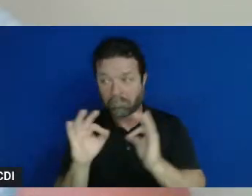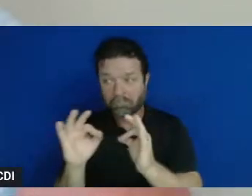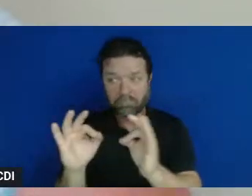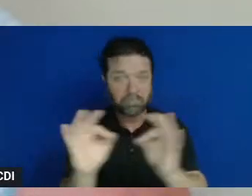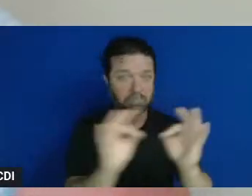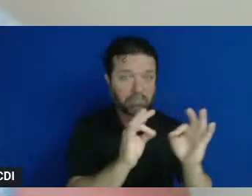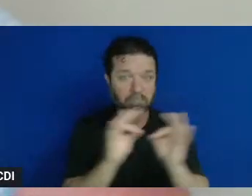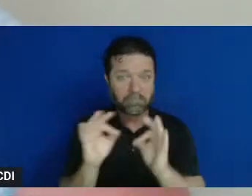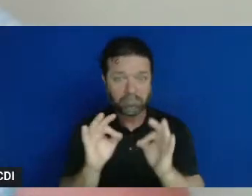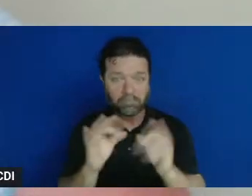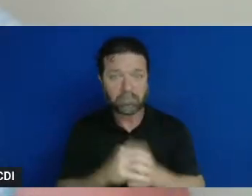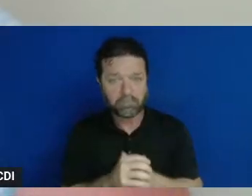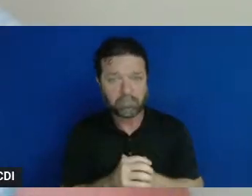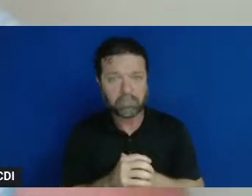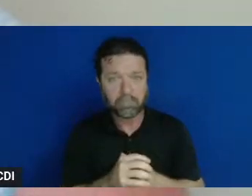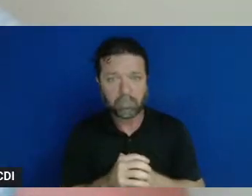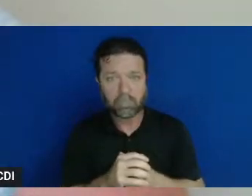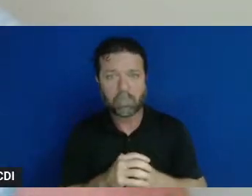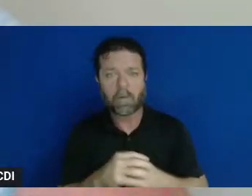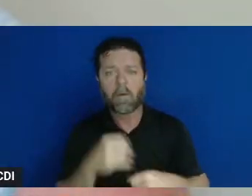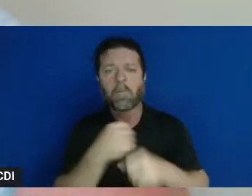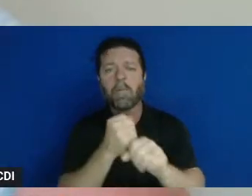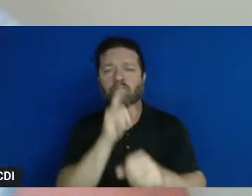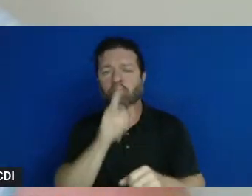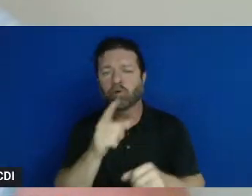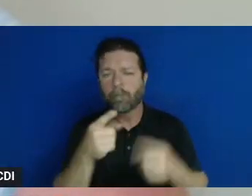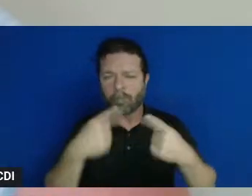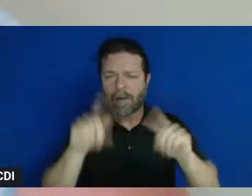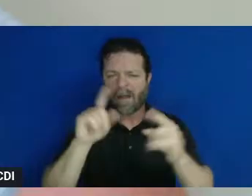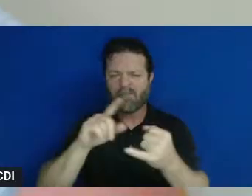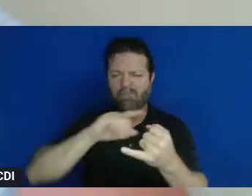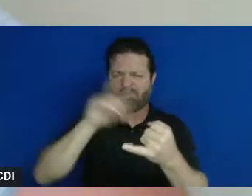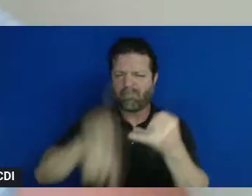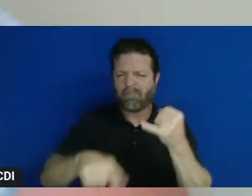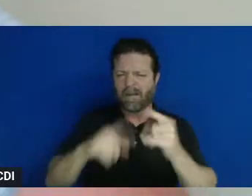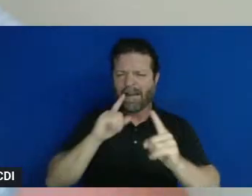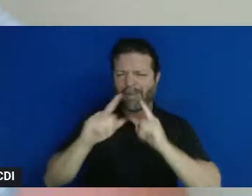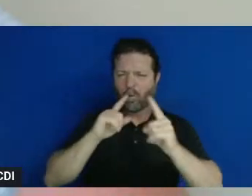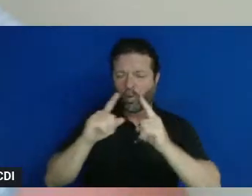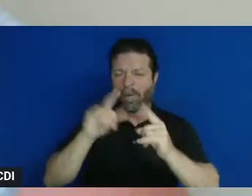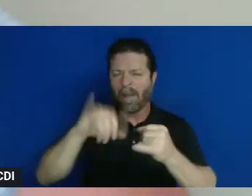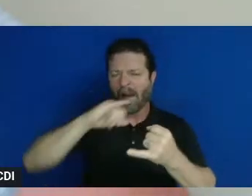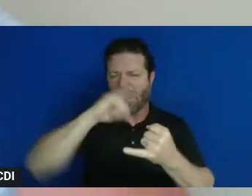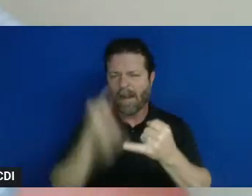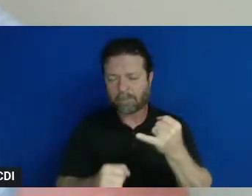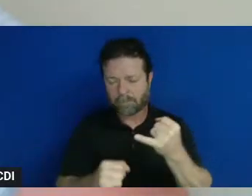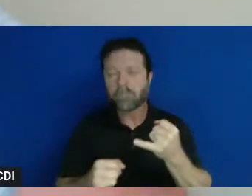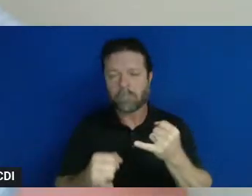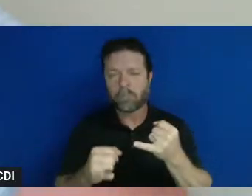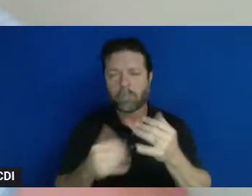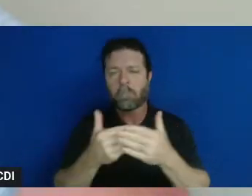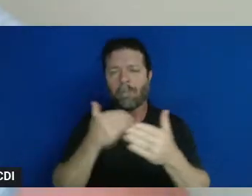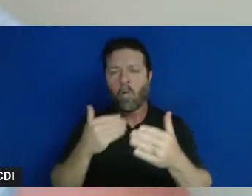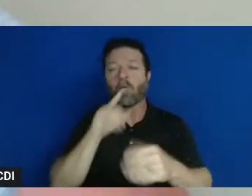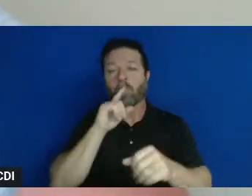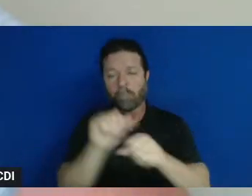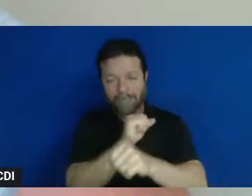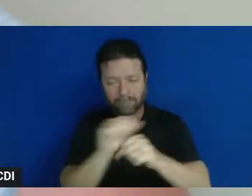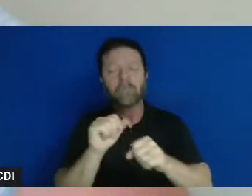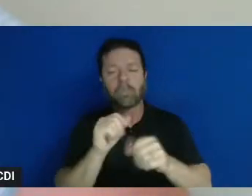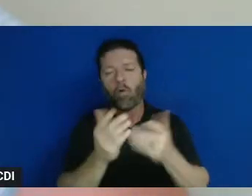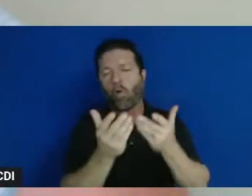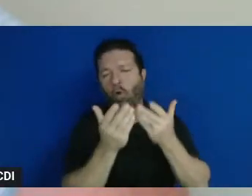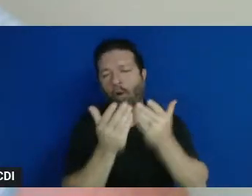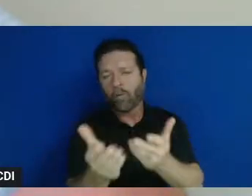the final interview, which is really the last step in the process before a candidate would receive an offer, where it's gone